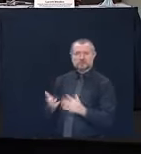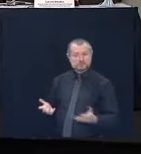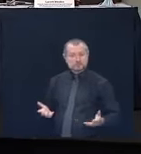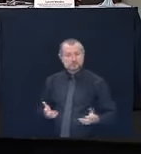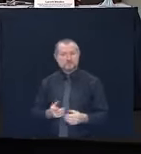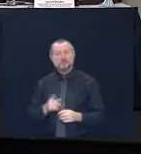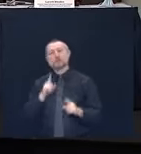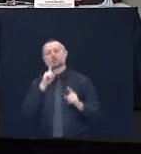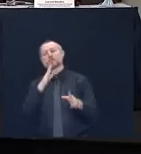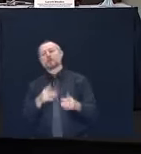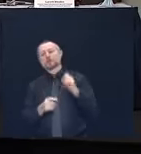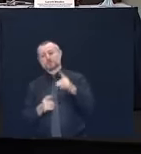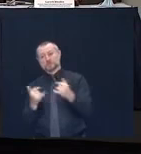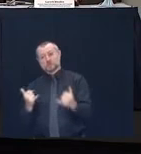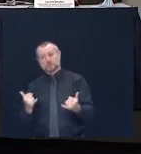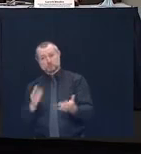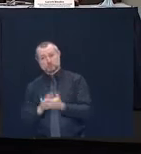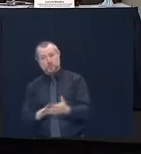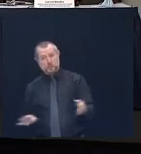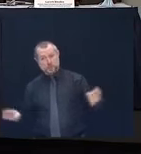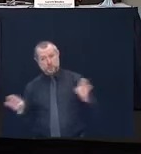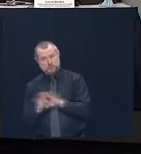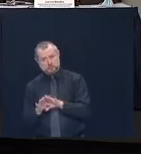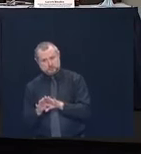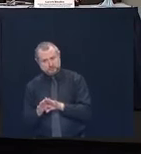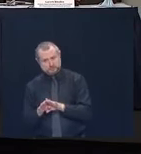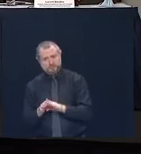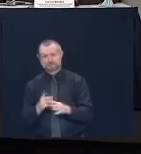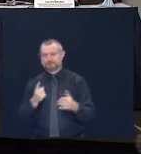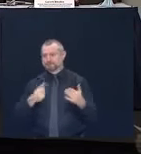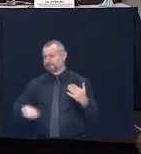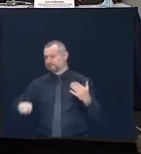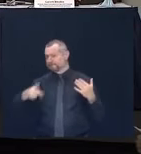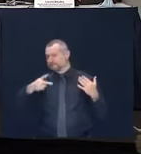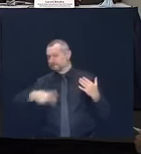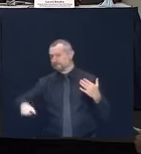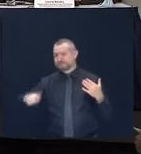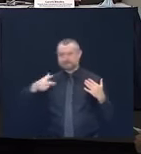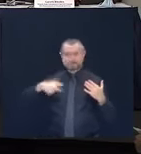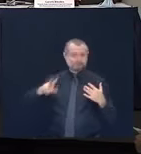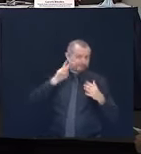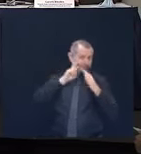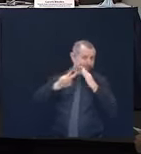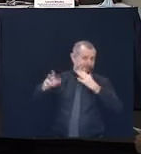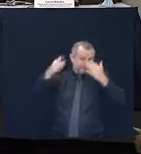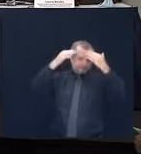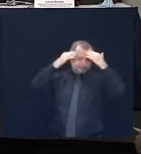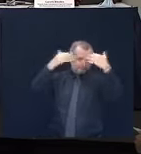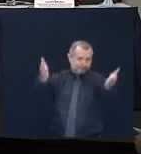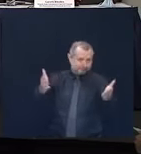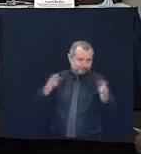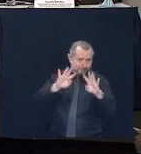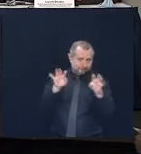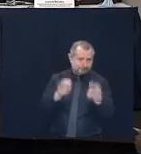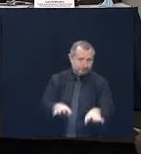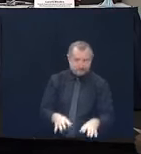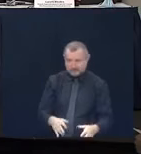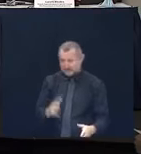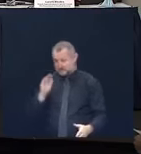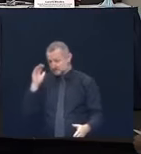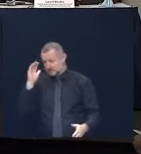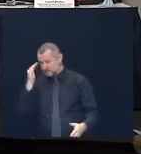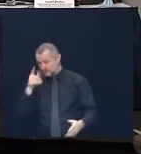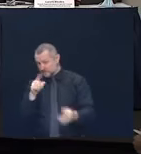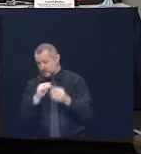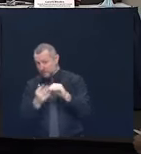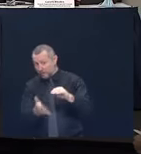They're closed now through Thanksgiving and however many weeks longer than that. And the track right now would show that they would reopen once the numbers go